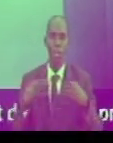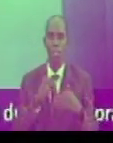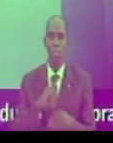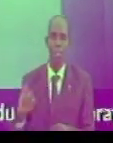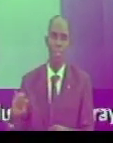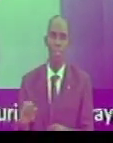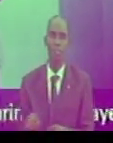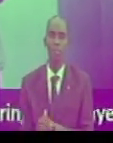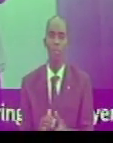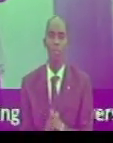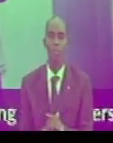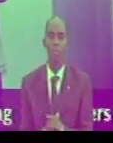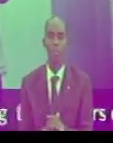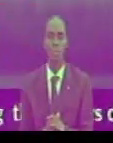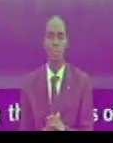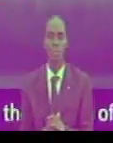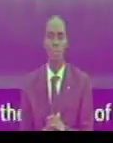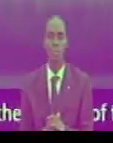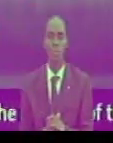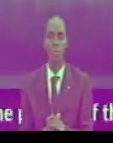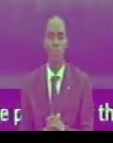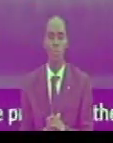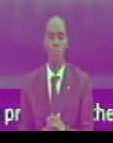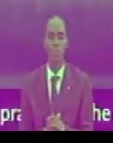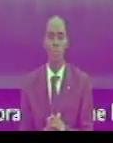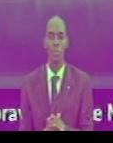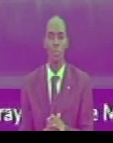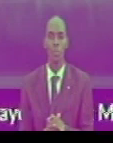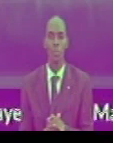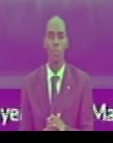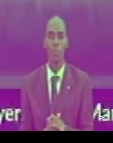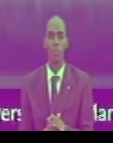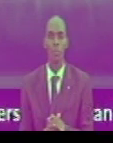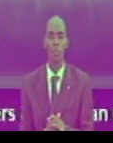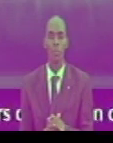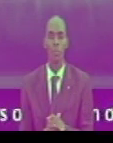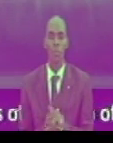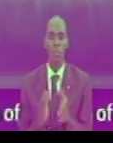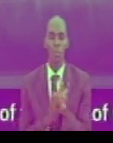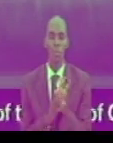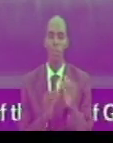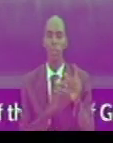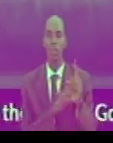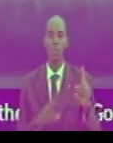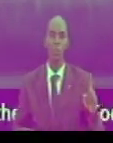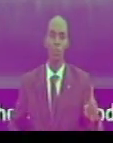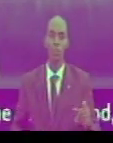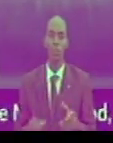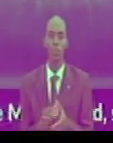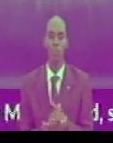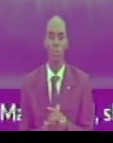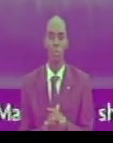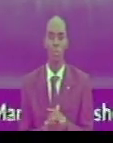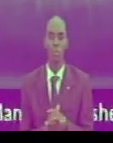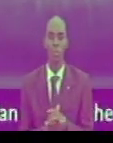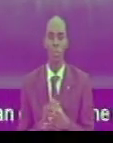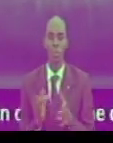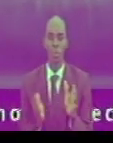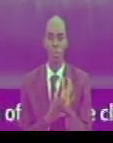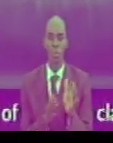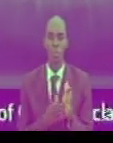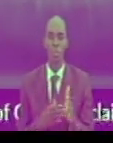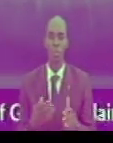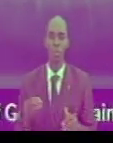Praise the Lord. Praise Master Jesus. My name is Sister Fada Unsi Boluwati Fair Margaret